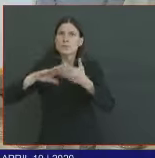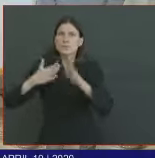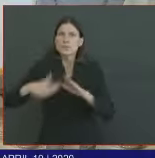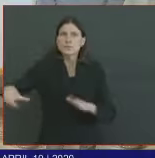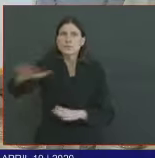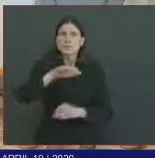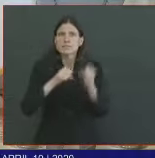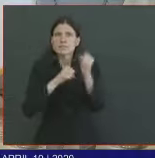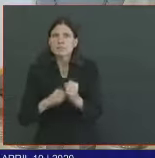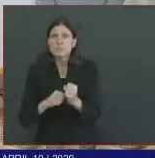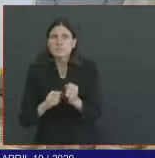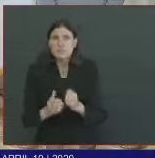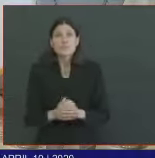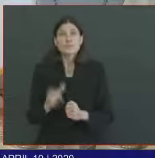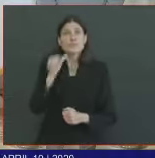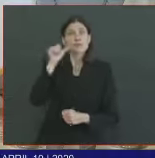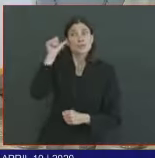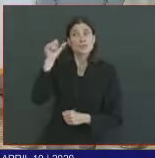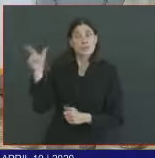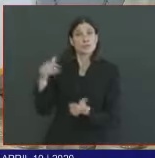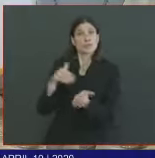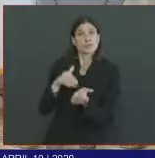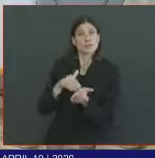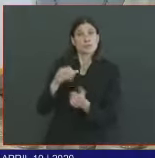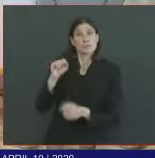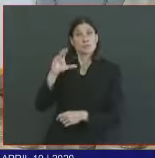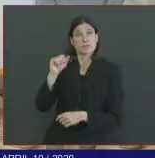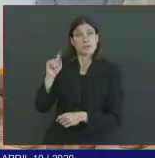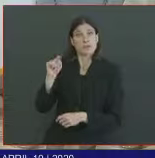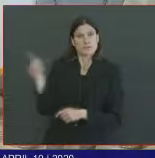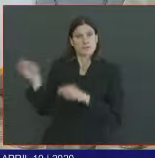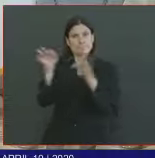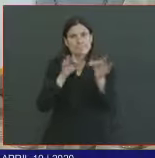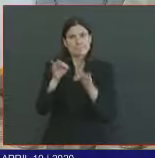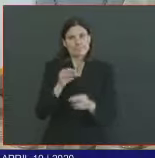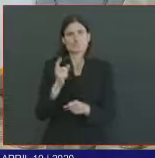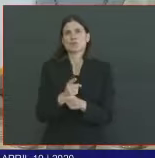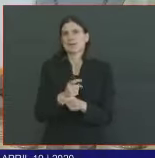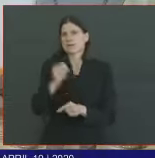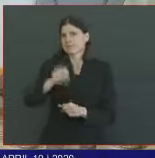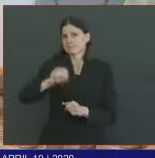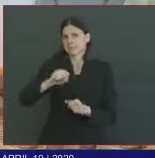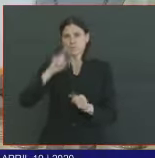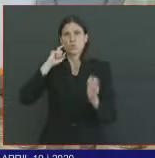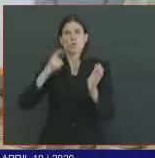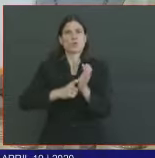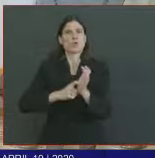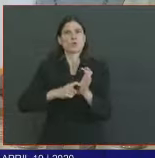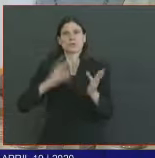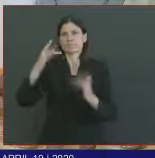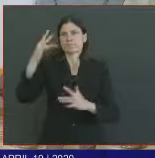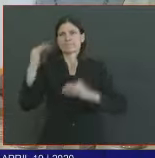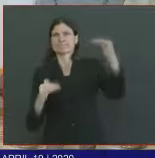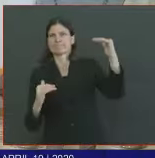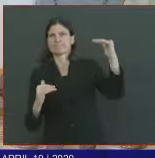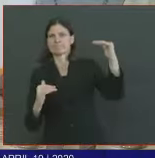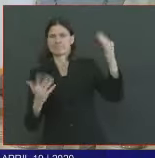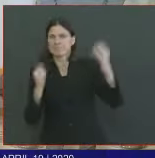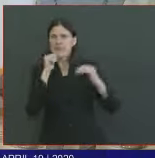that yesterday and spoke about the fact that that's obviously very concerning to us, and we're trying